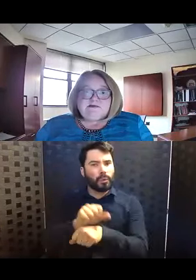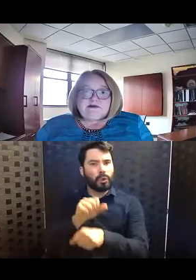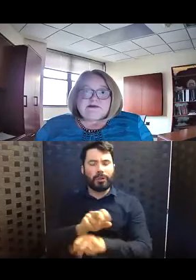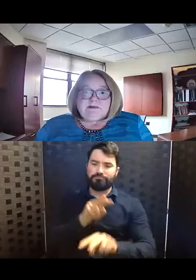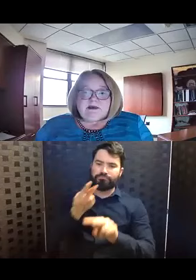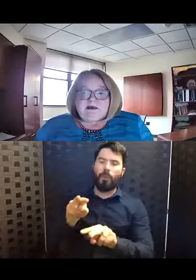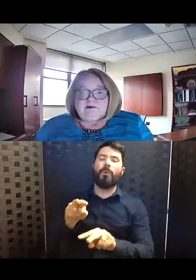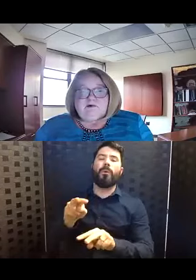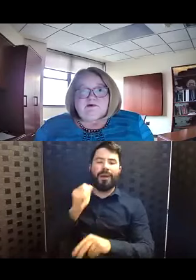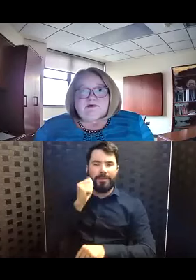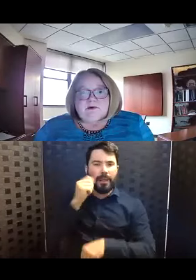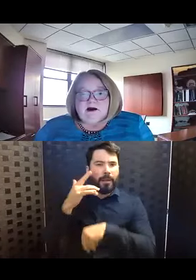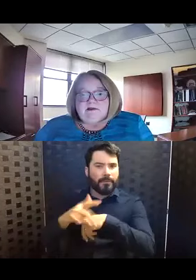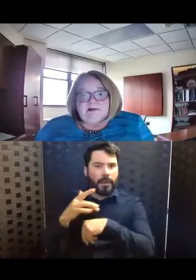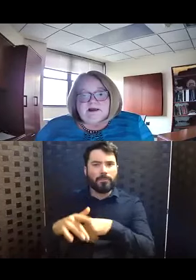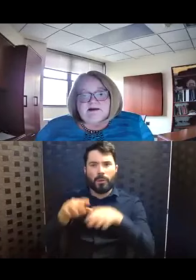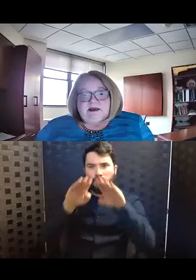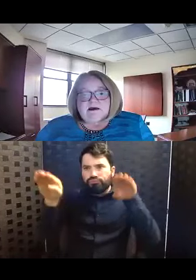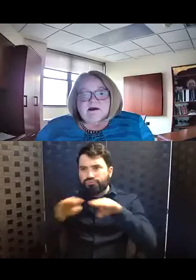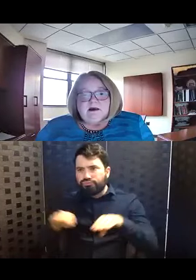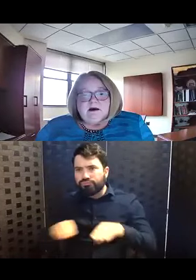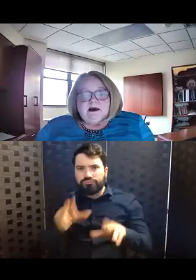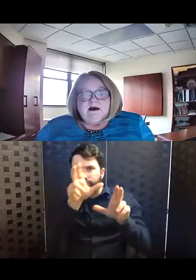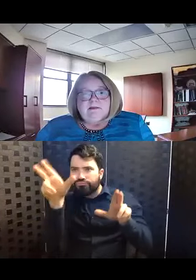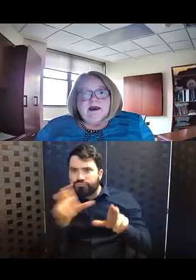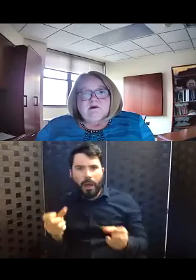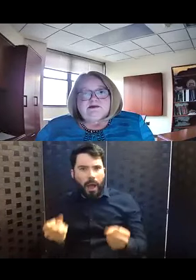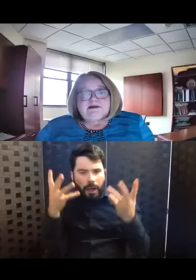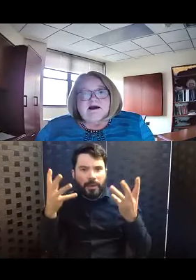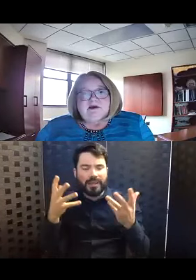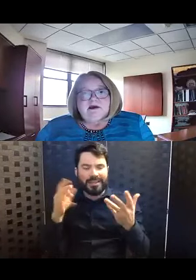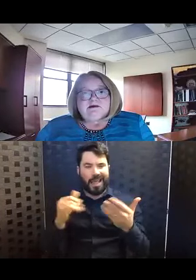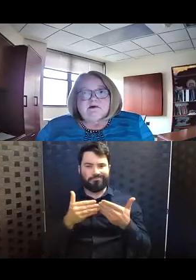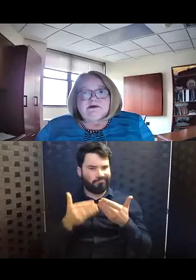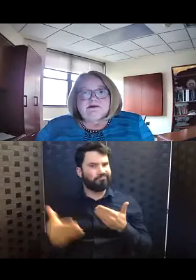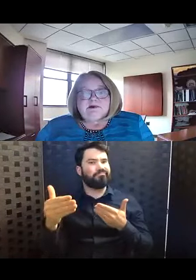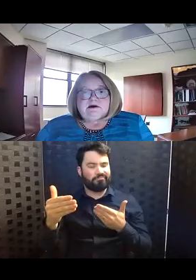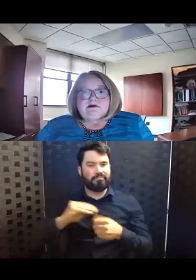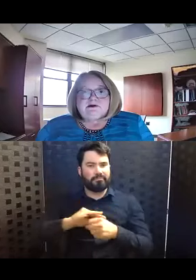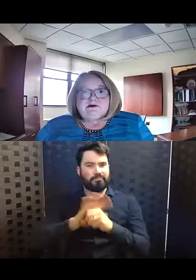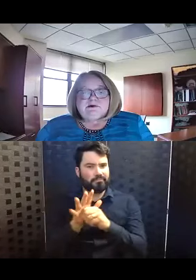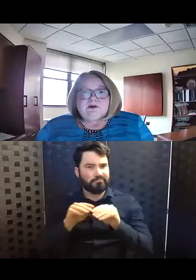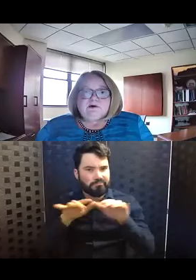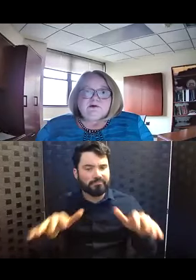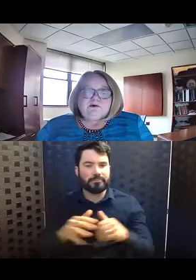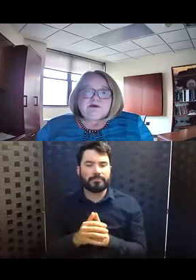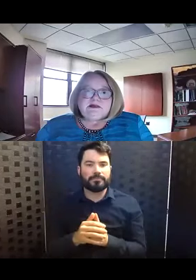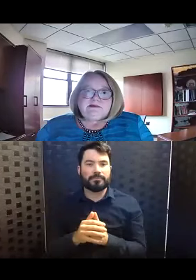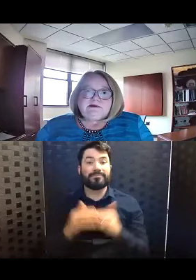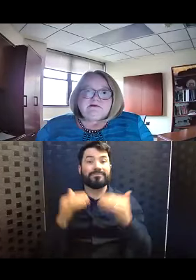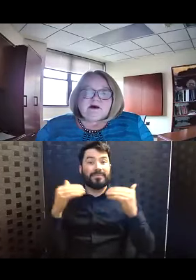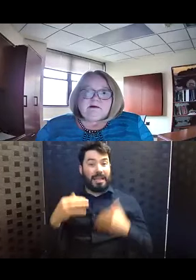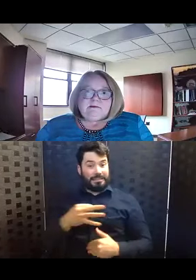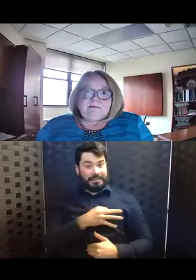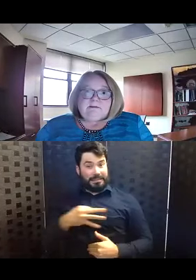have as far as PPE to move through the pandemic. Adequate staffing has always been a concern when you go through